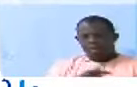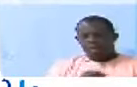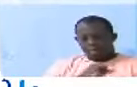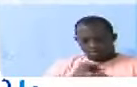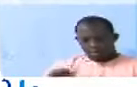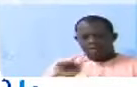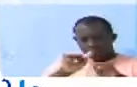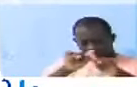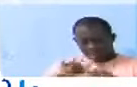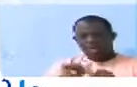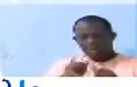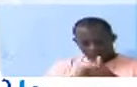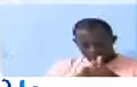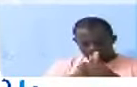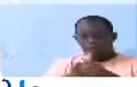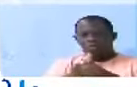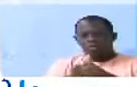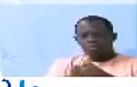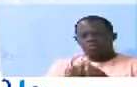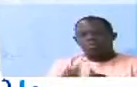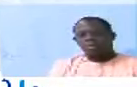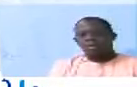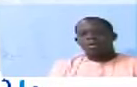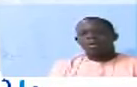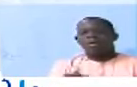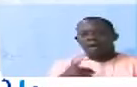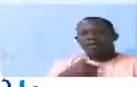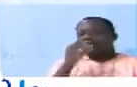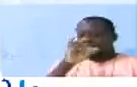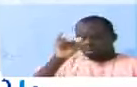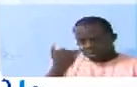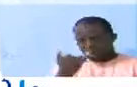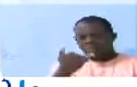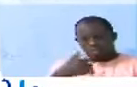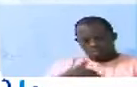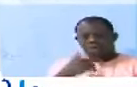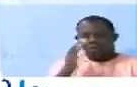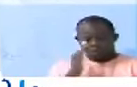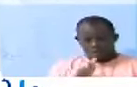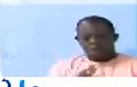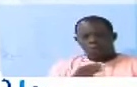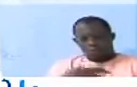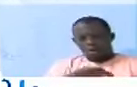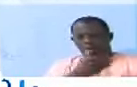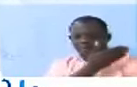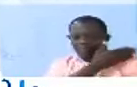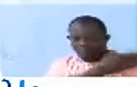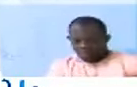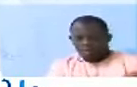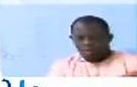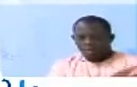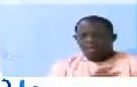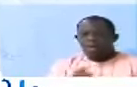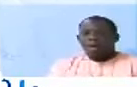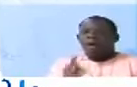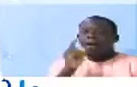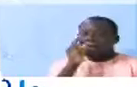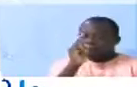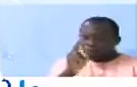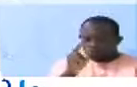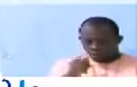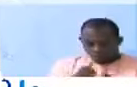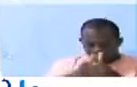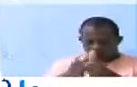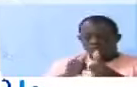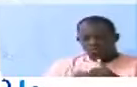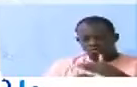Nkombe la firin kambula de. I said, well, I want to be released. Barkata Yaya Jamme ko mante tarlo. But to be behind